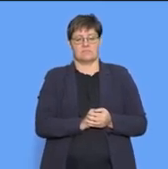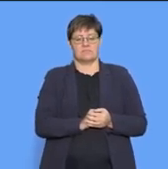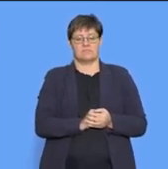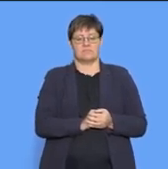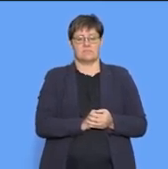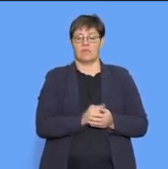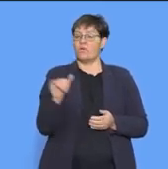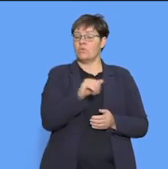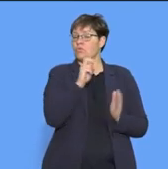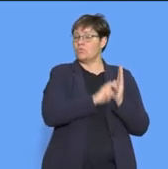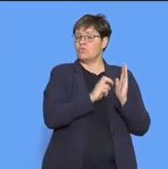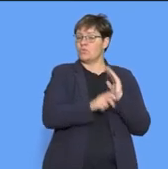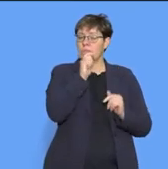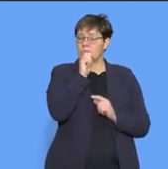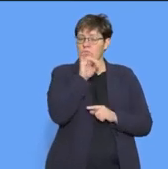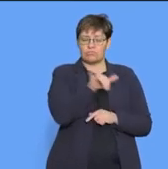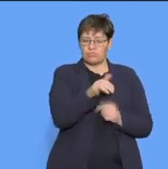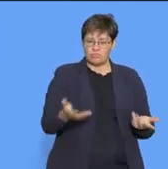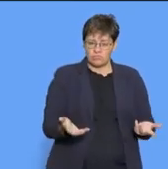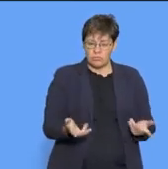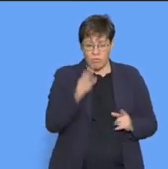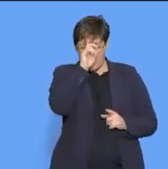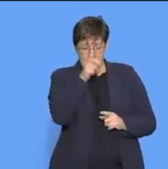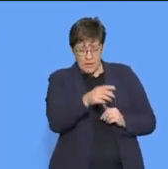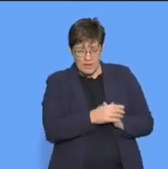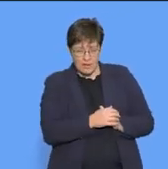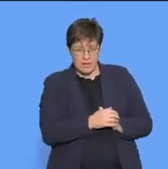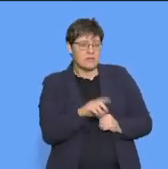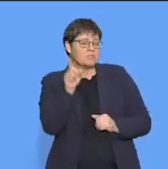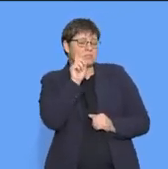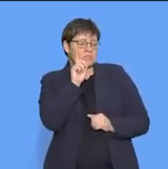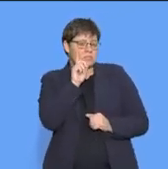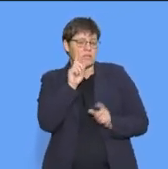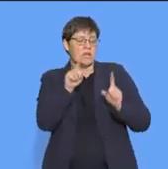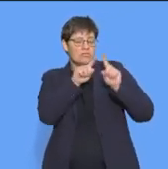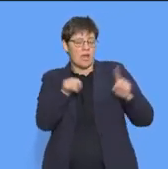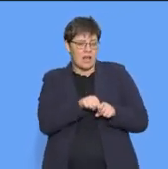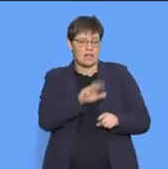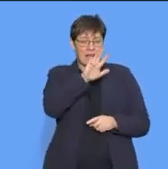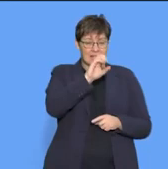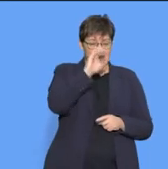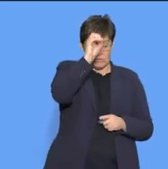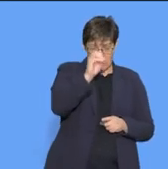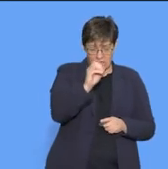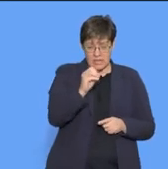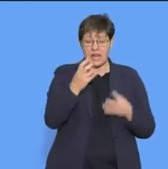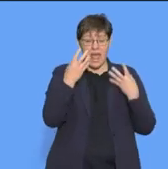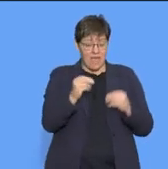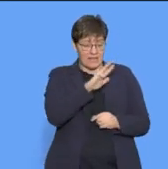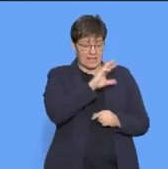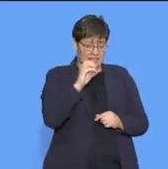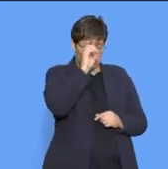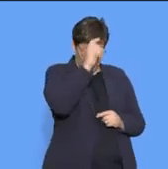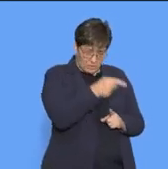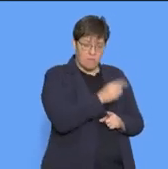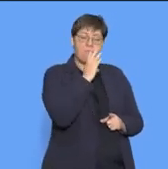So, which rule do you use when? Can you remember? We'll check first if the triangle is right angled. If the triangle is